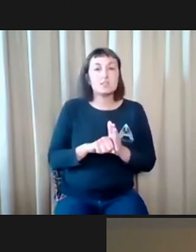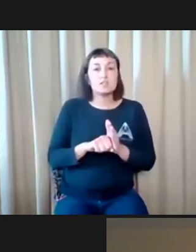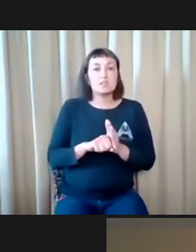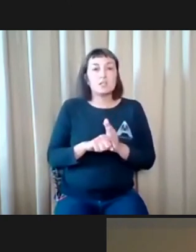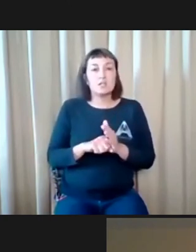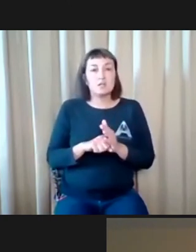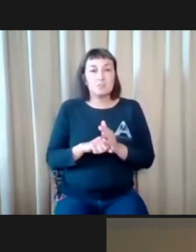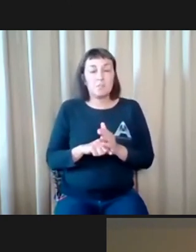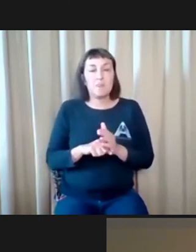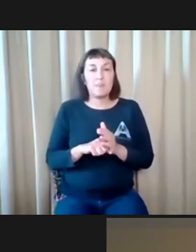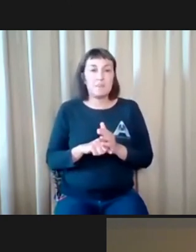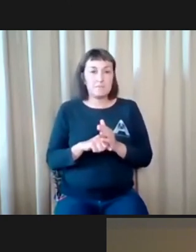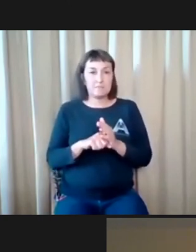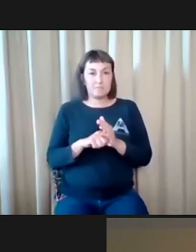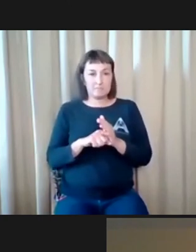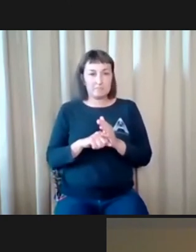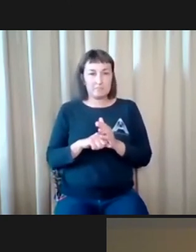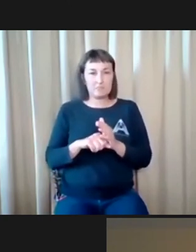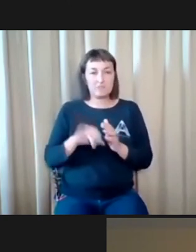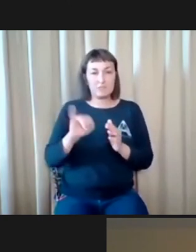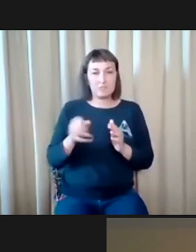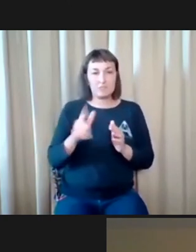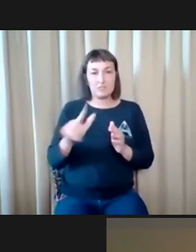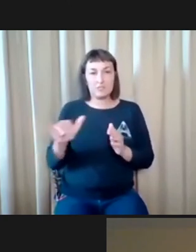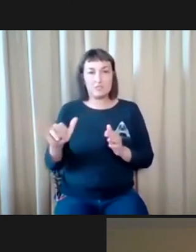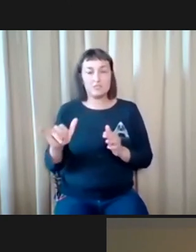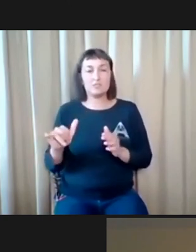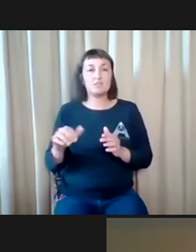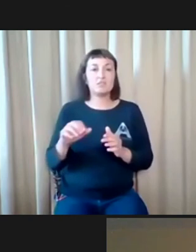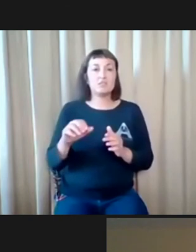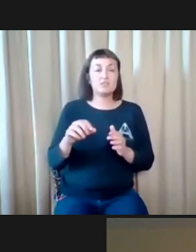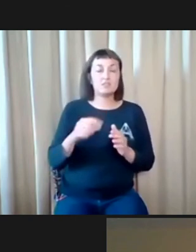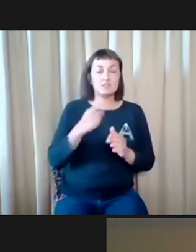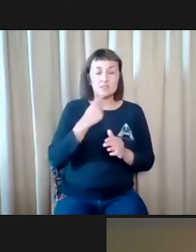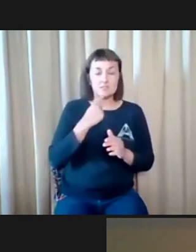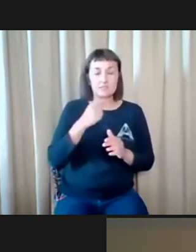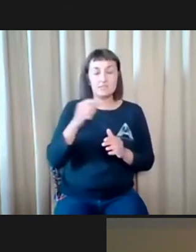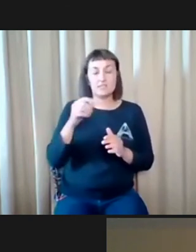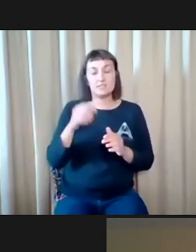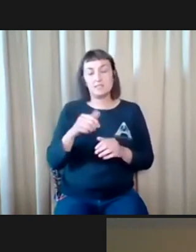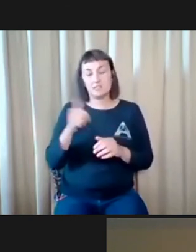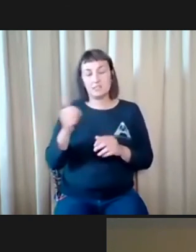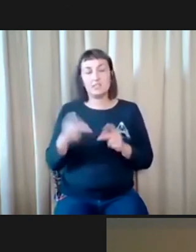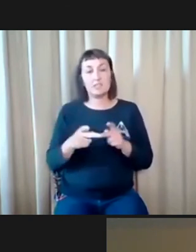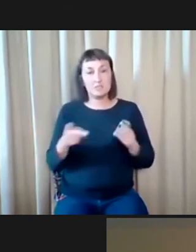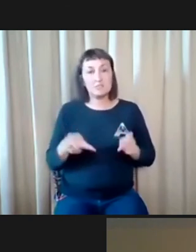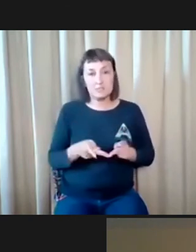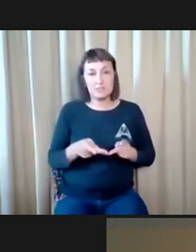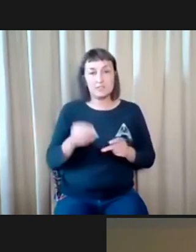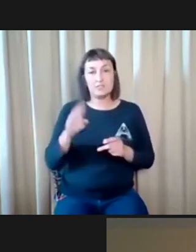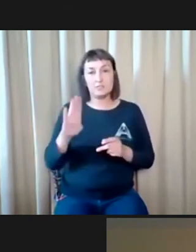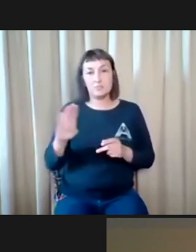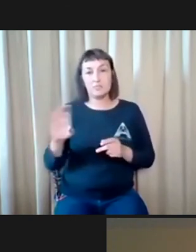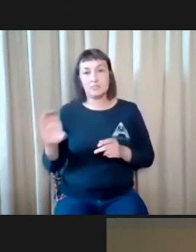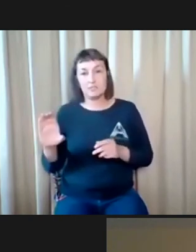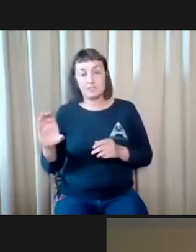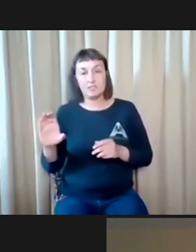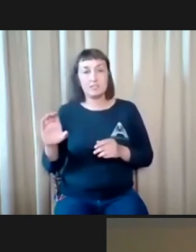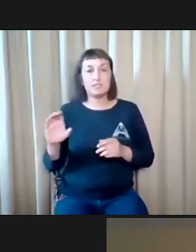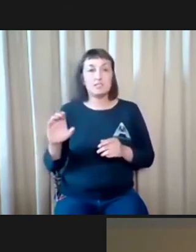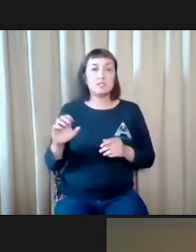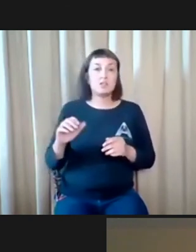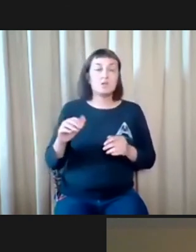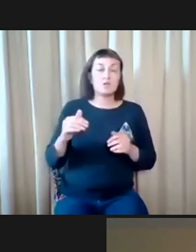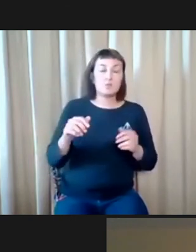place, as Jill mentioned, in BC and other provinces. We too are working. We have a couple of science advisory board members in